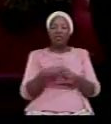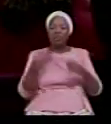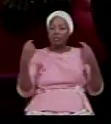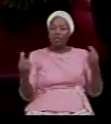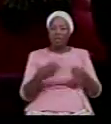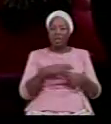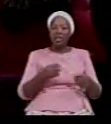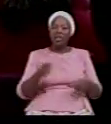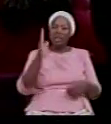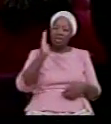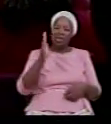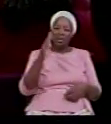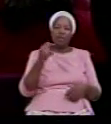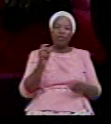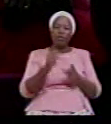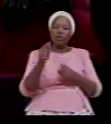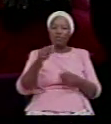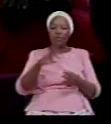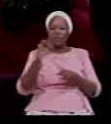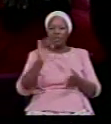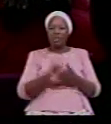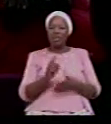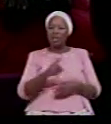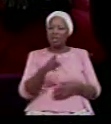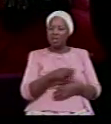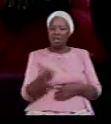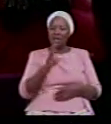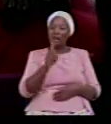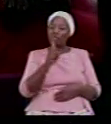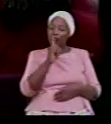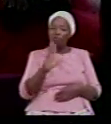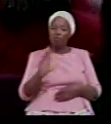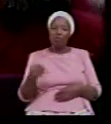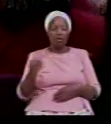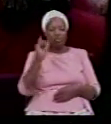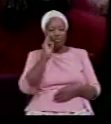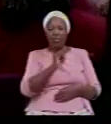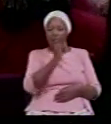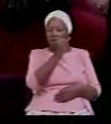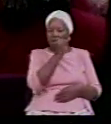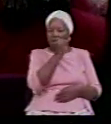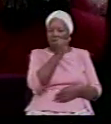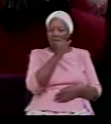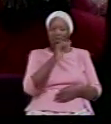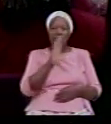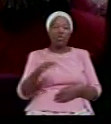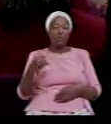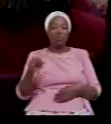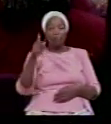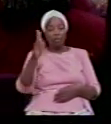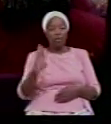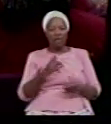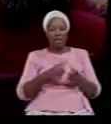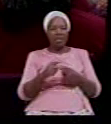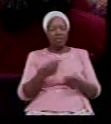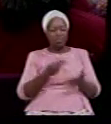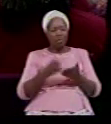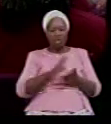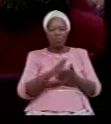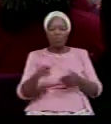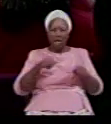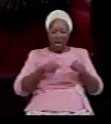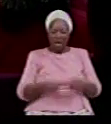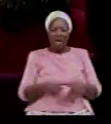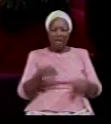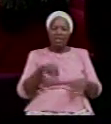real children of God, and the Holy Spirit abides in them and produces fruit in them. What are the fruits?